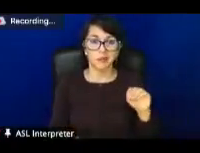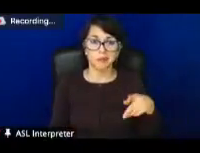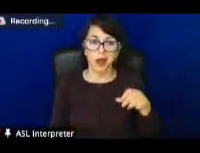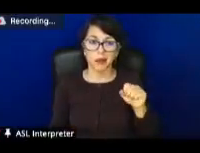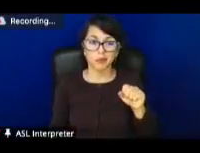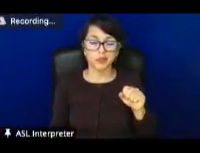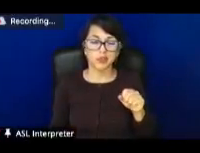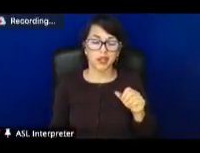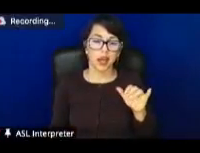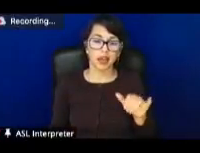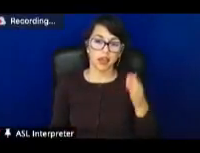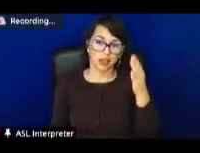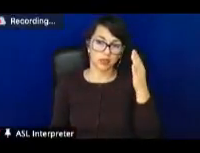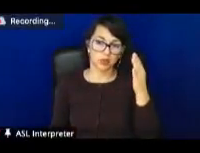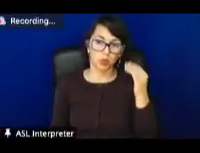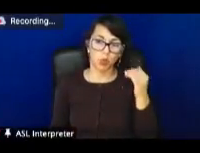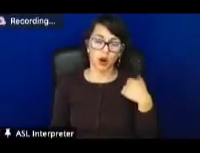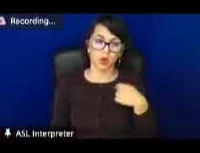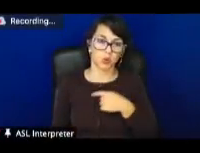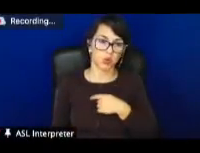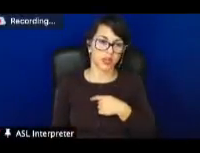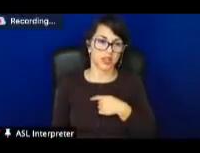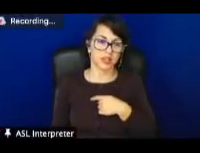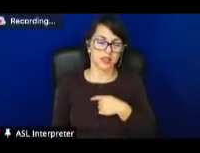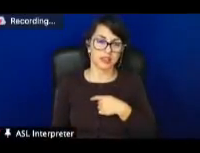at how do we even consider that.